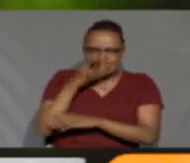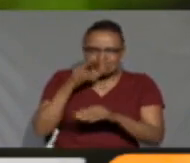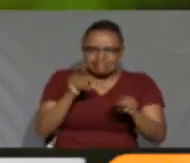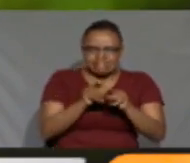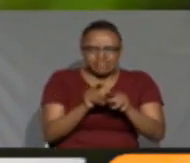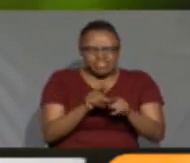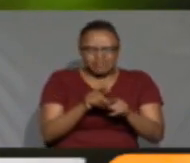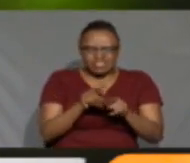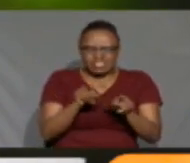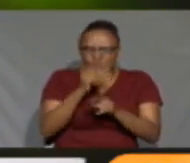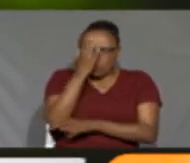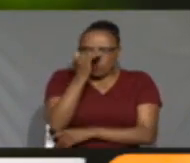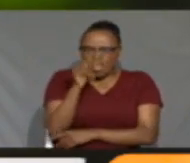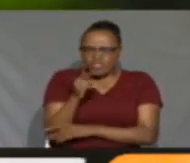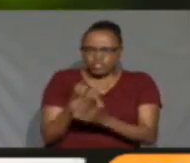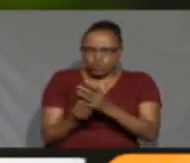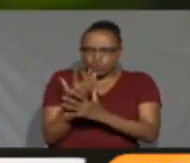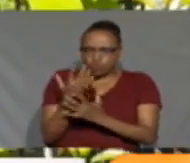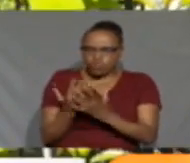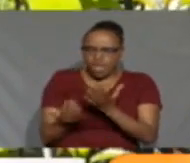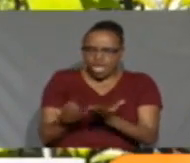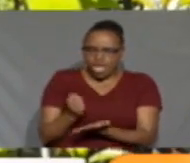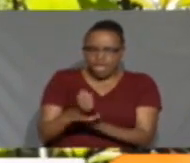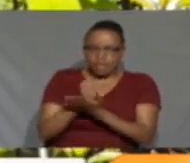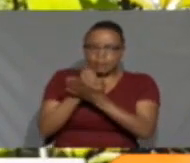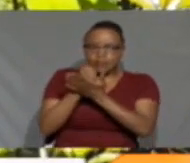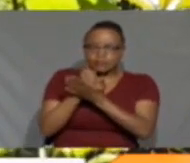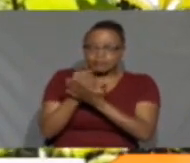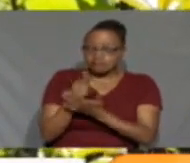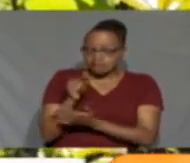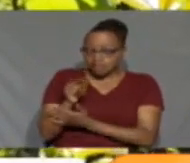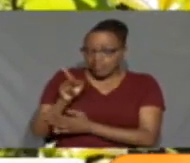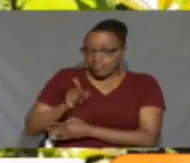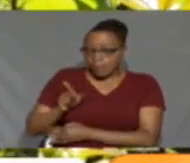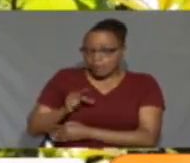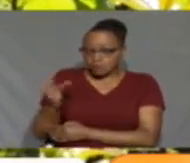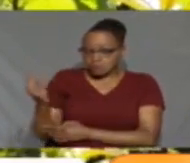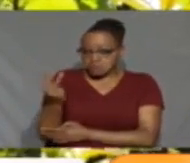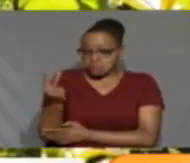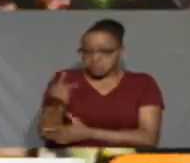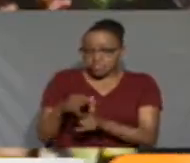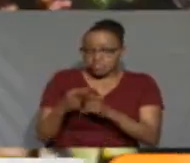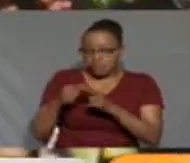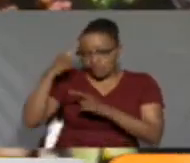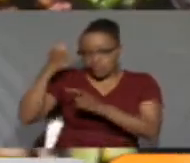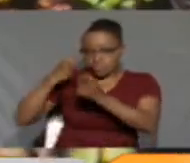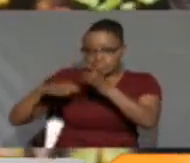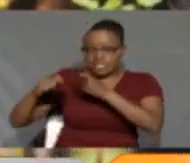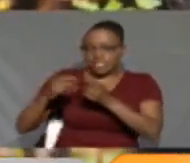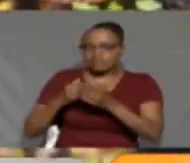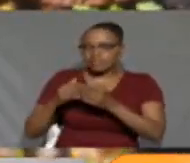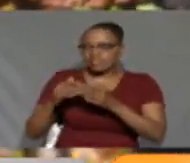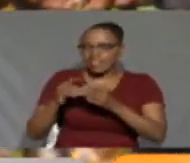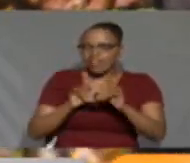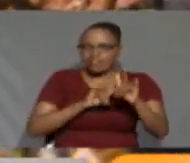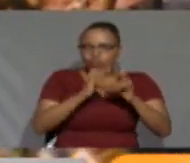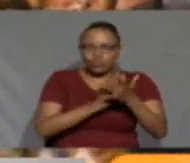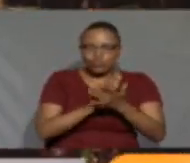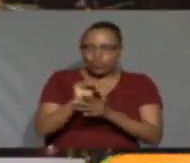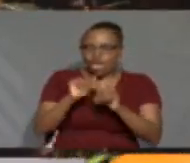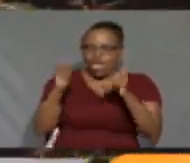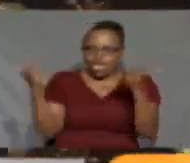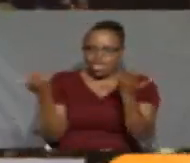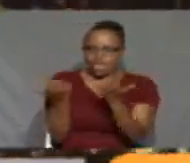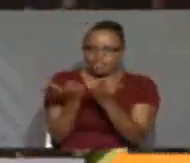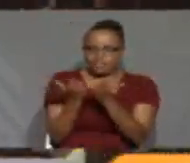saline, as this curtails their growth. The couple grows their avocados purely for the export market, though through an agent.